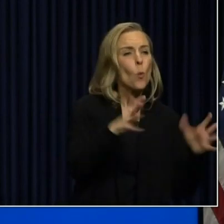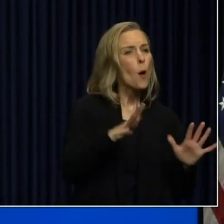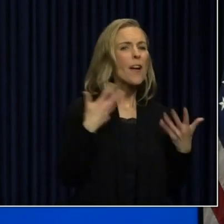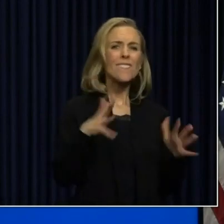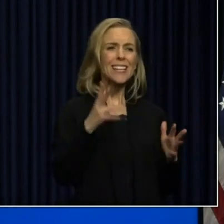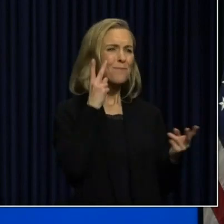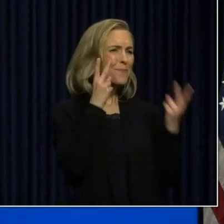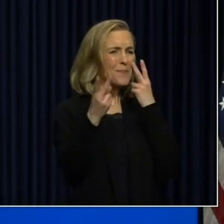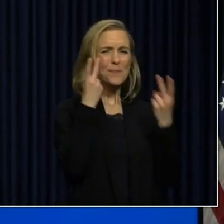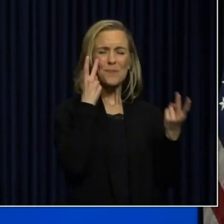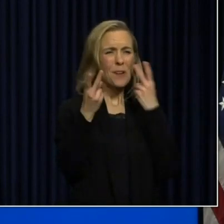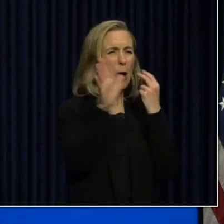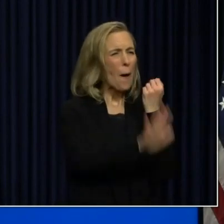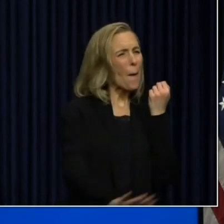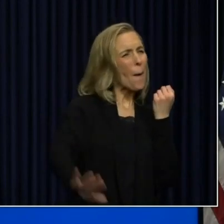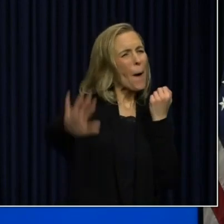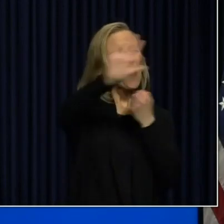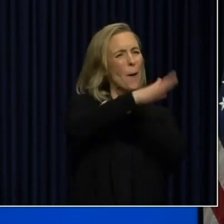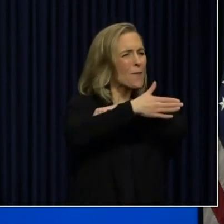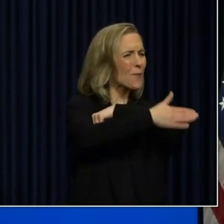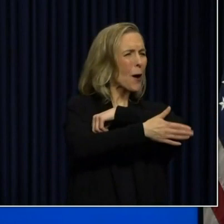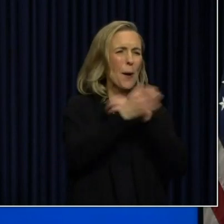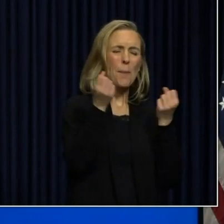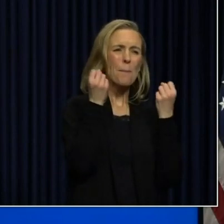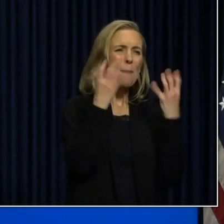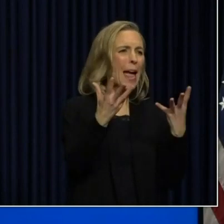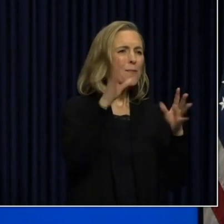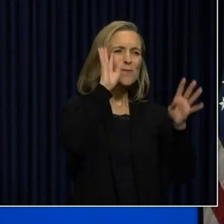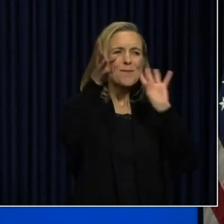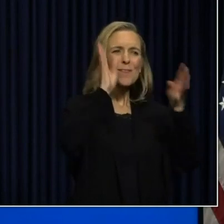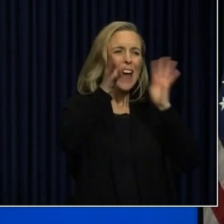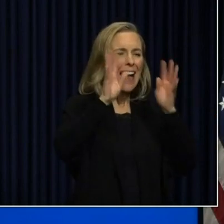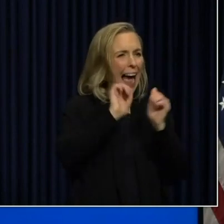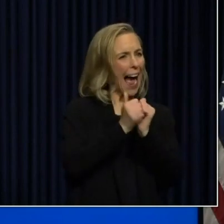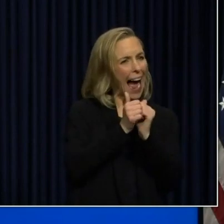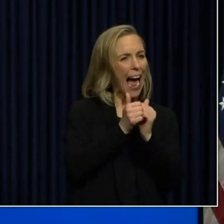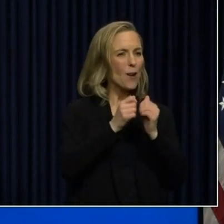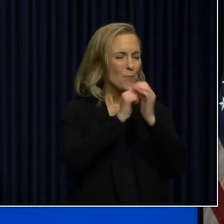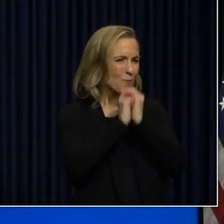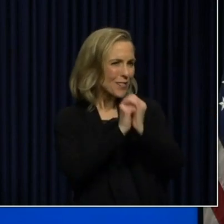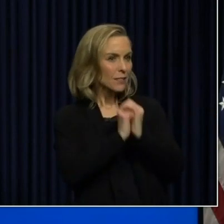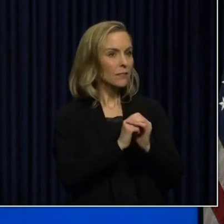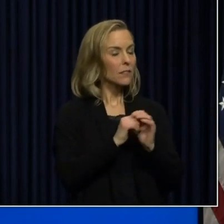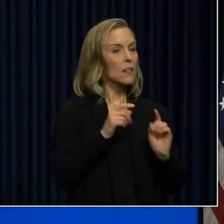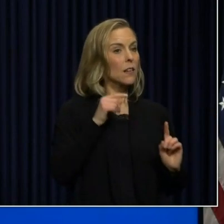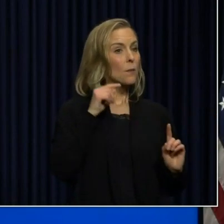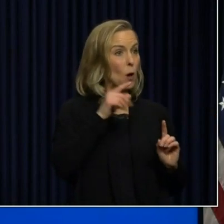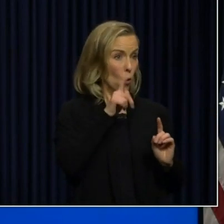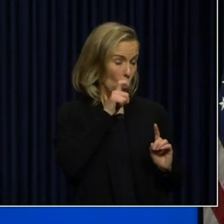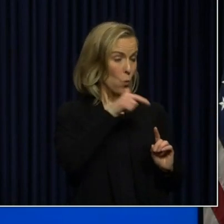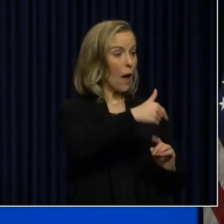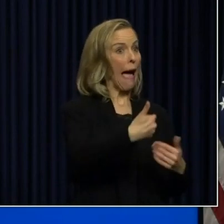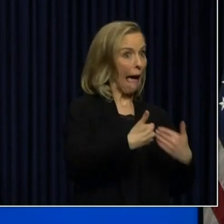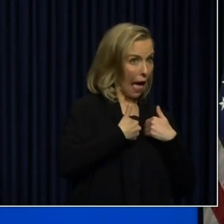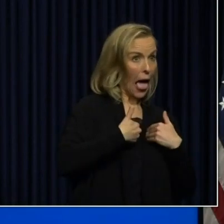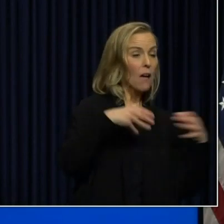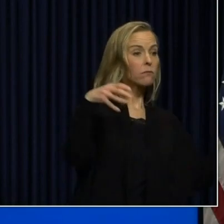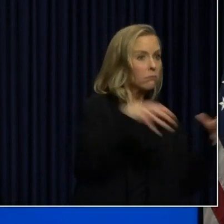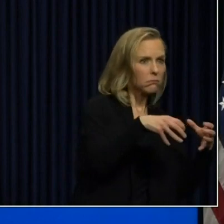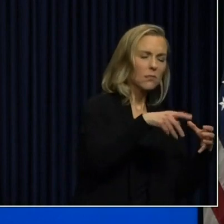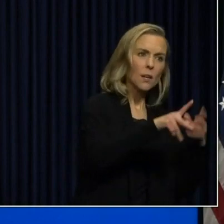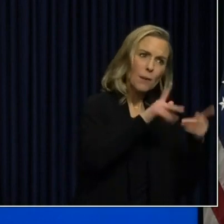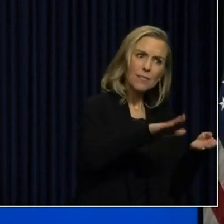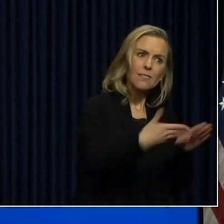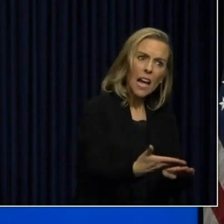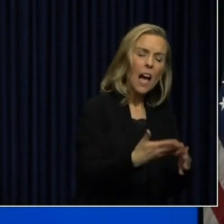examples of that all over the country, and we have seen not just cases come out of it, but even deaths come out of